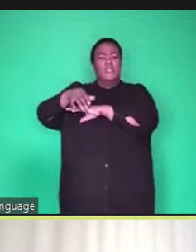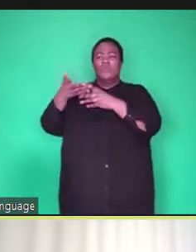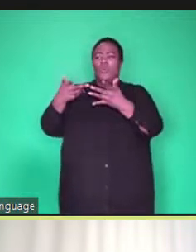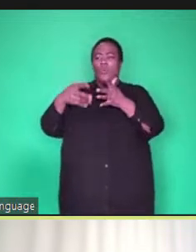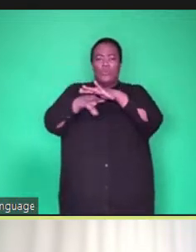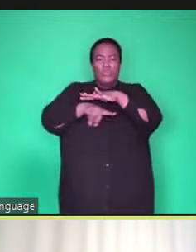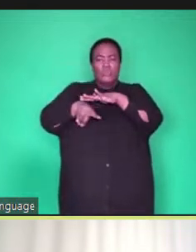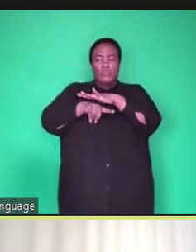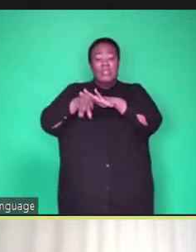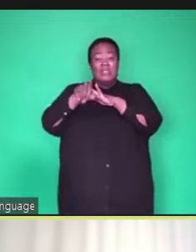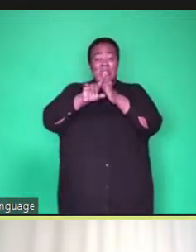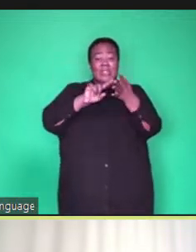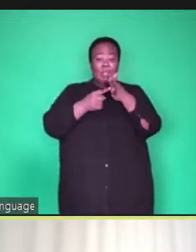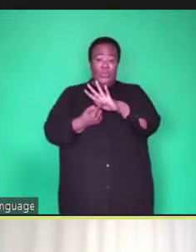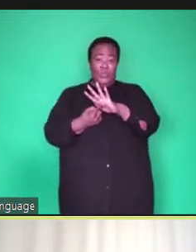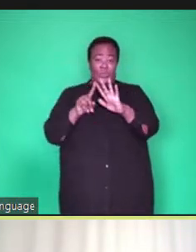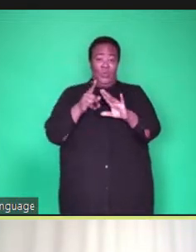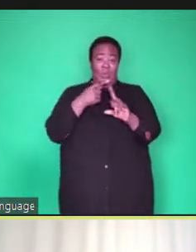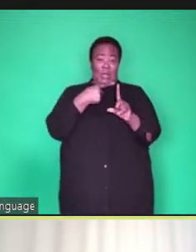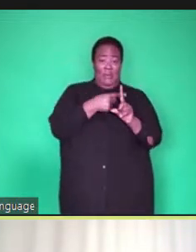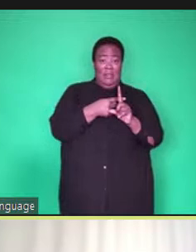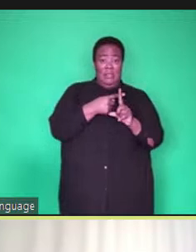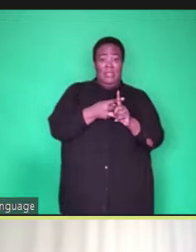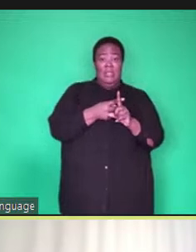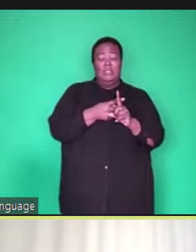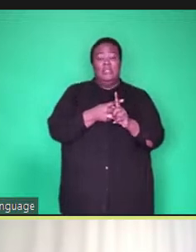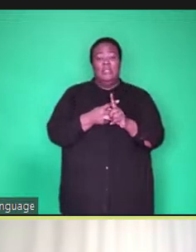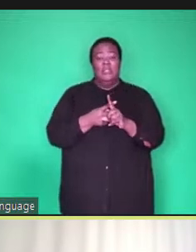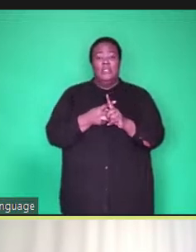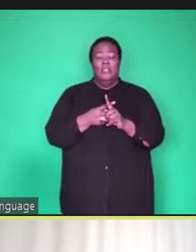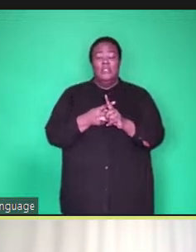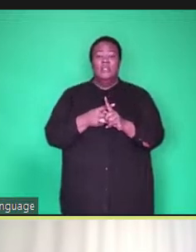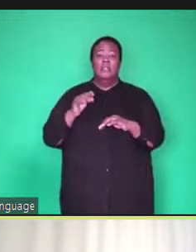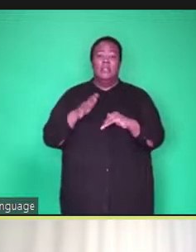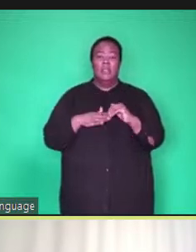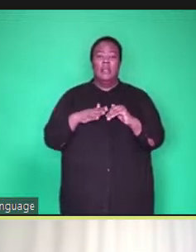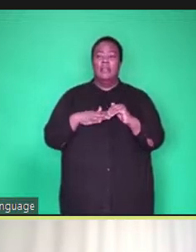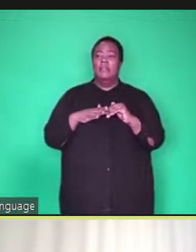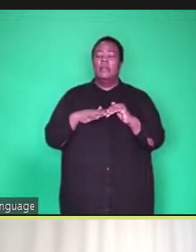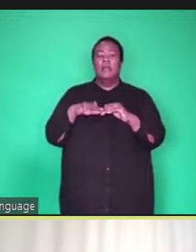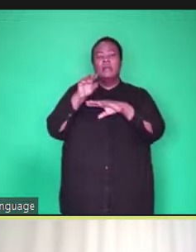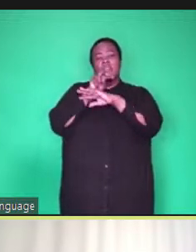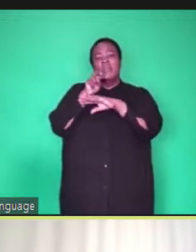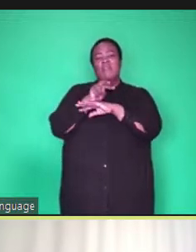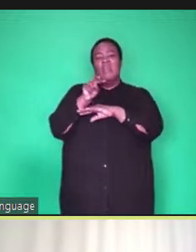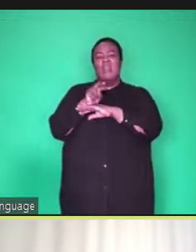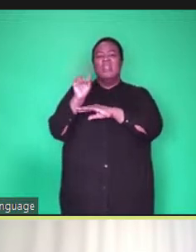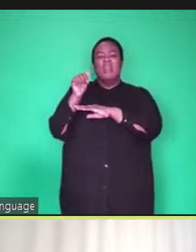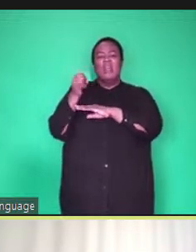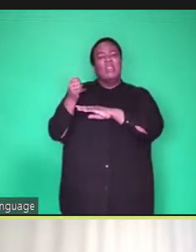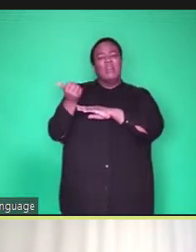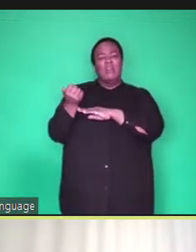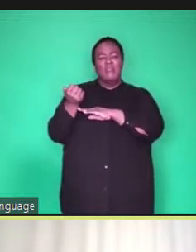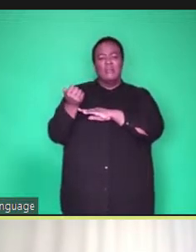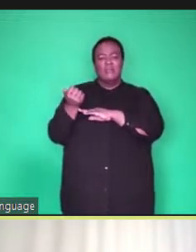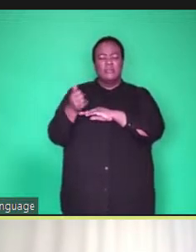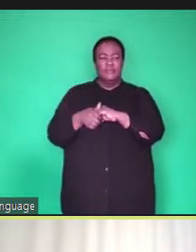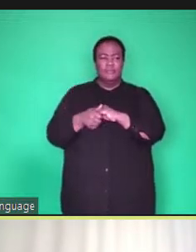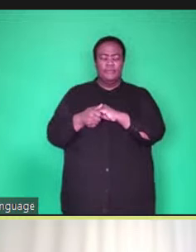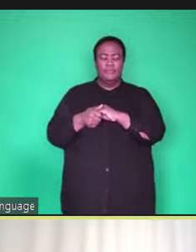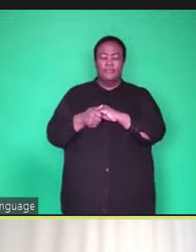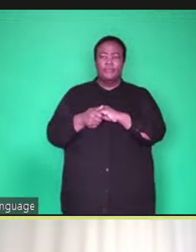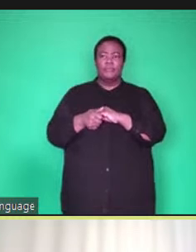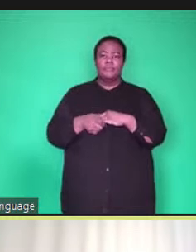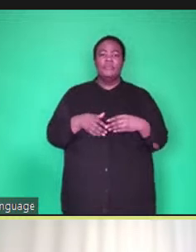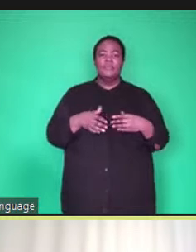advantage over surveillance site panels, which are restricted to the sites in which they operate. Like the census and some